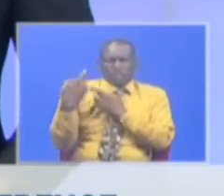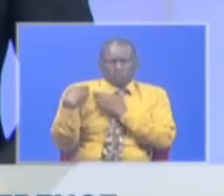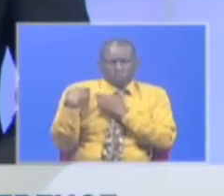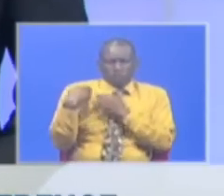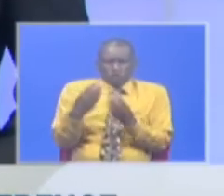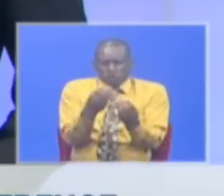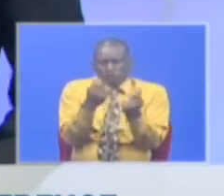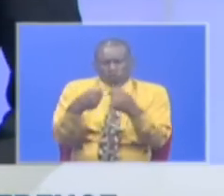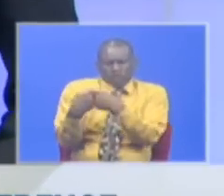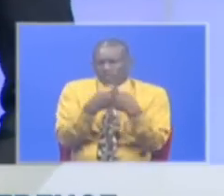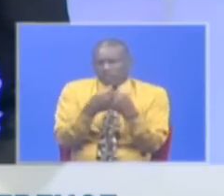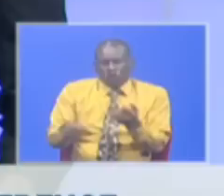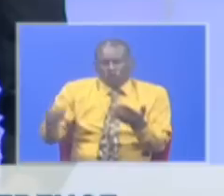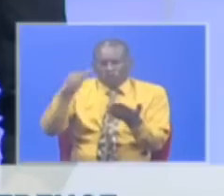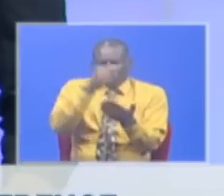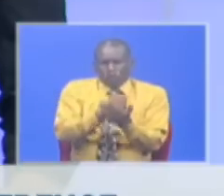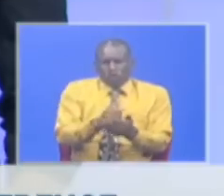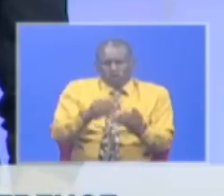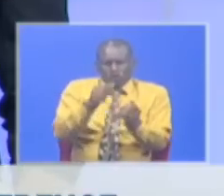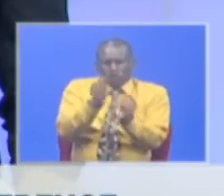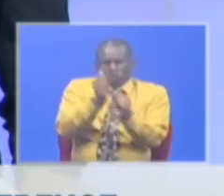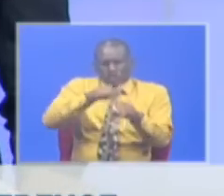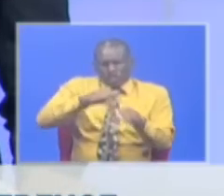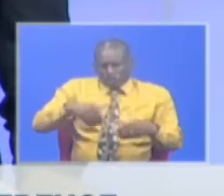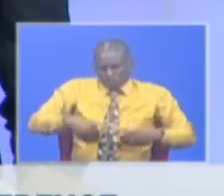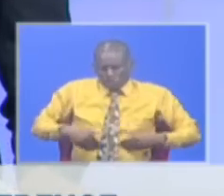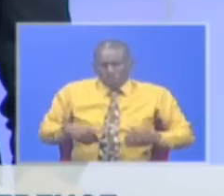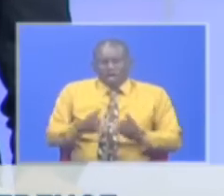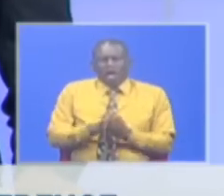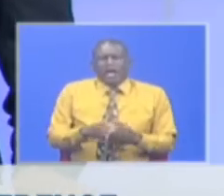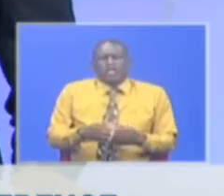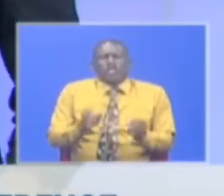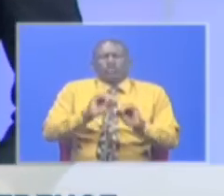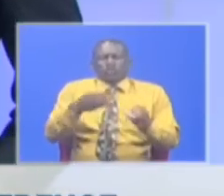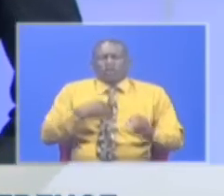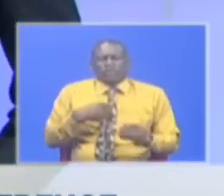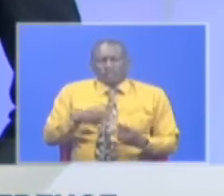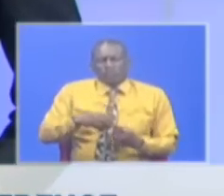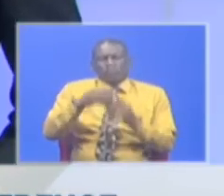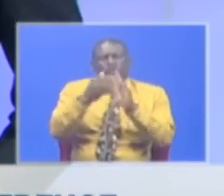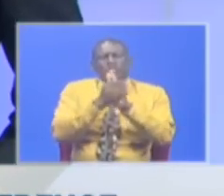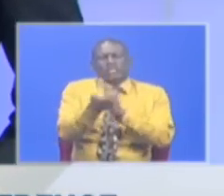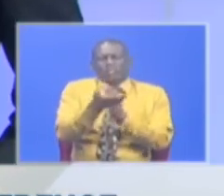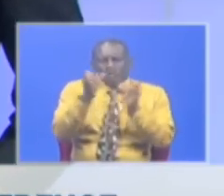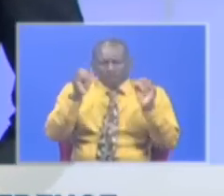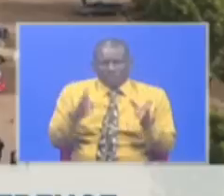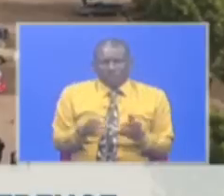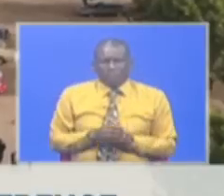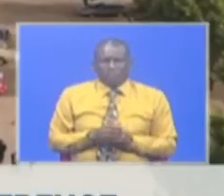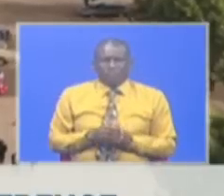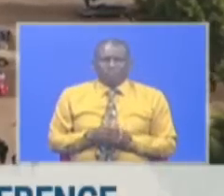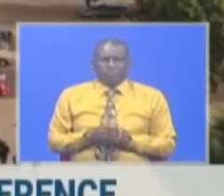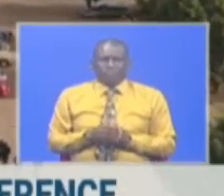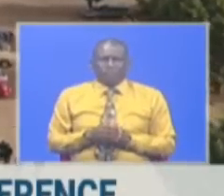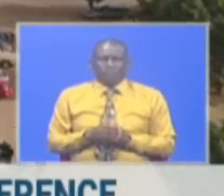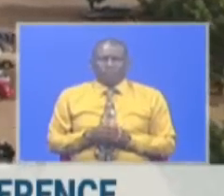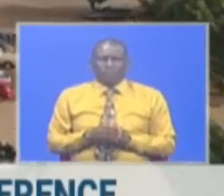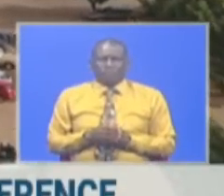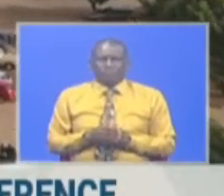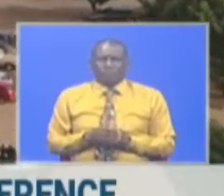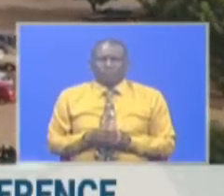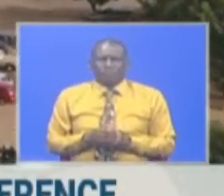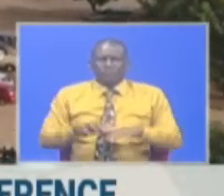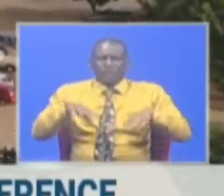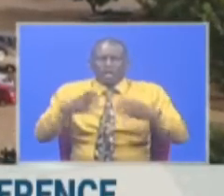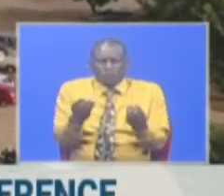of unemployment among the youth and a shortage of specialized skills. Julian Samboko reports. How to circumvent